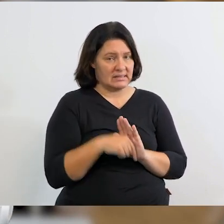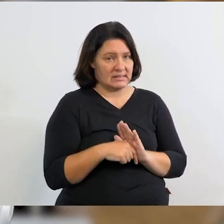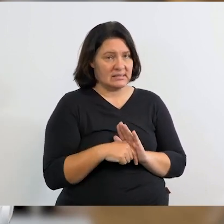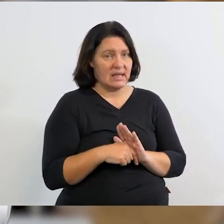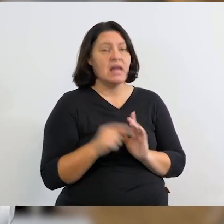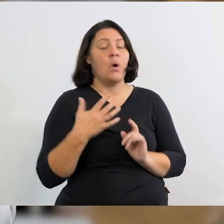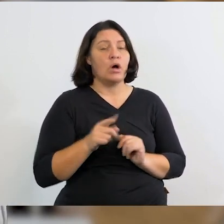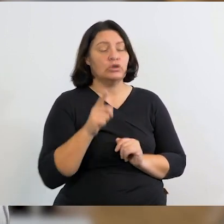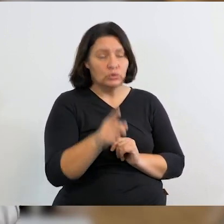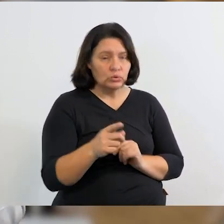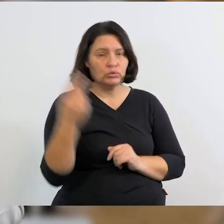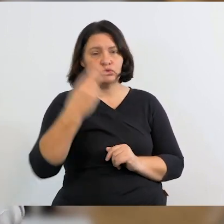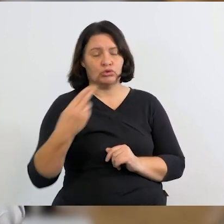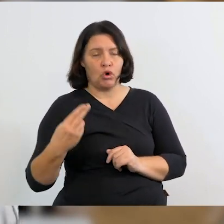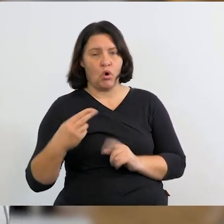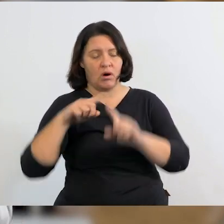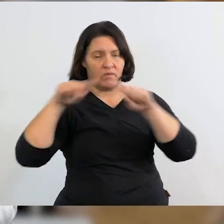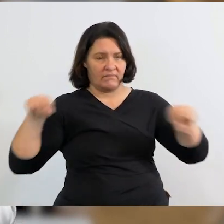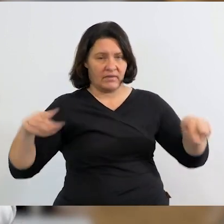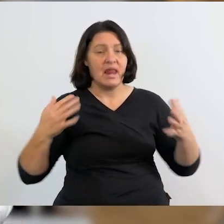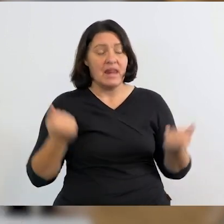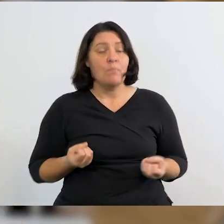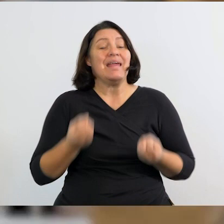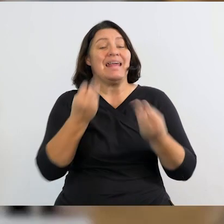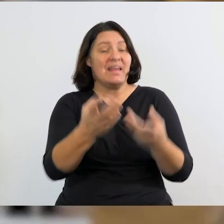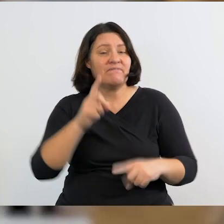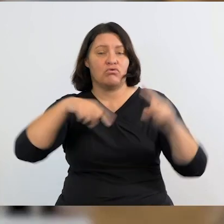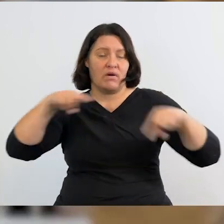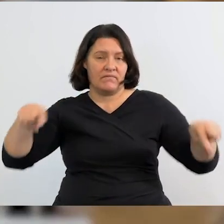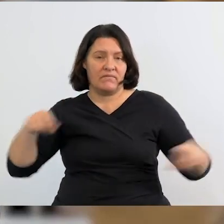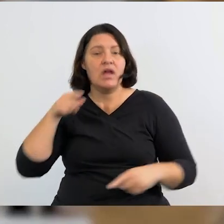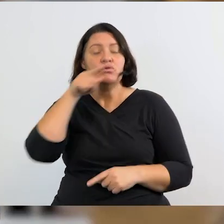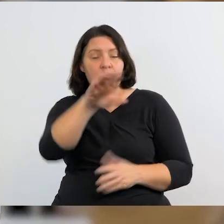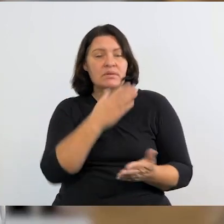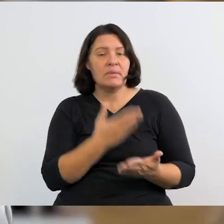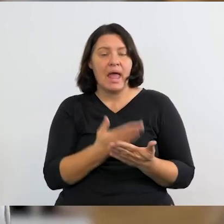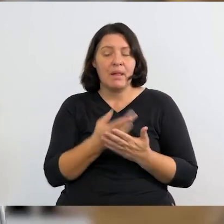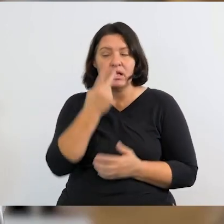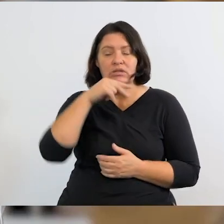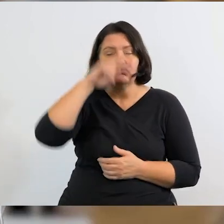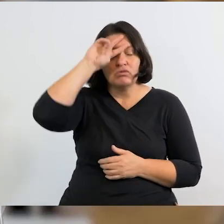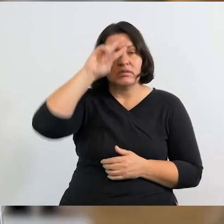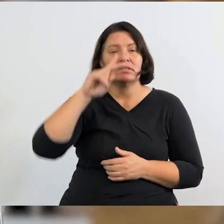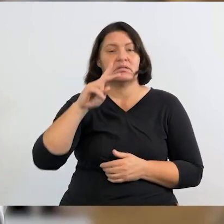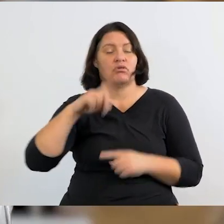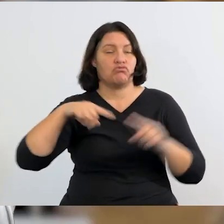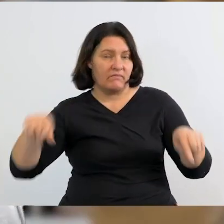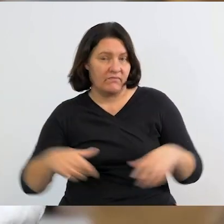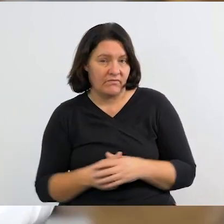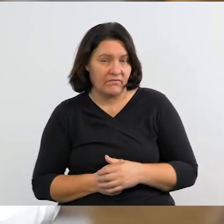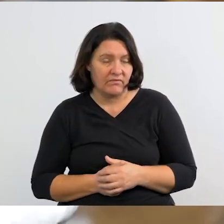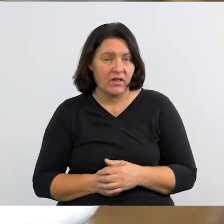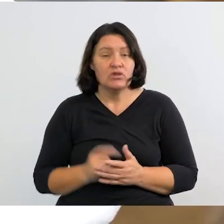context and I wanted you to draw a graph. This time around, I'm giving you a graph and you must be able to interpret that graph.